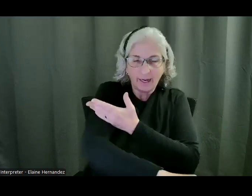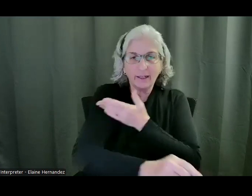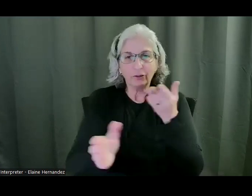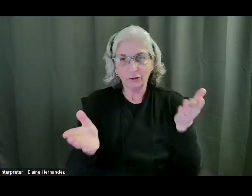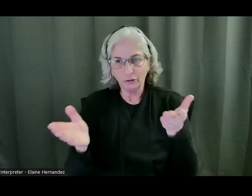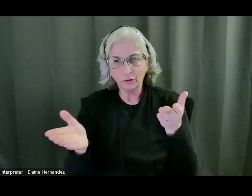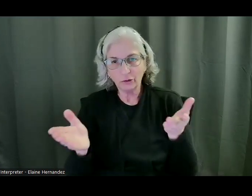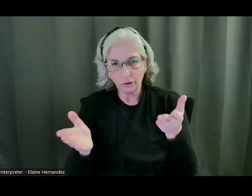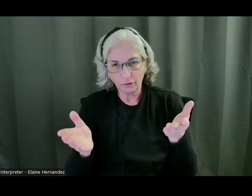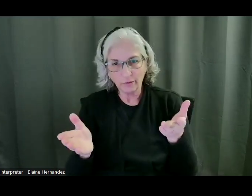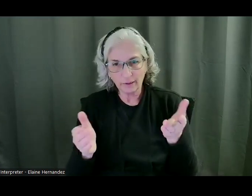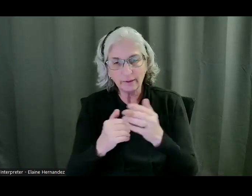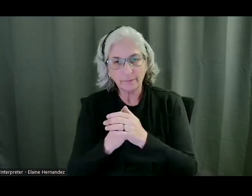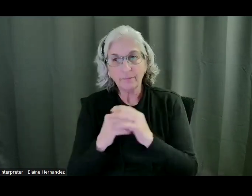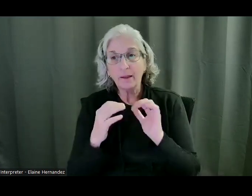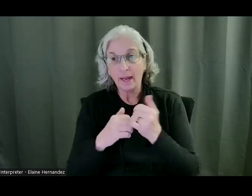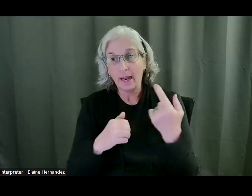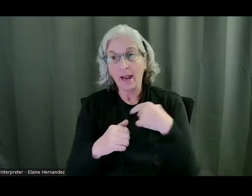were implementing it.